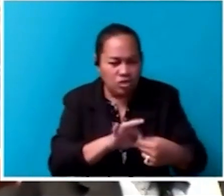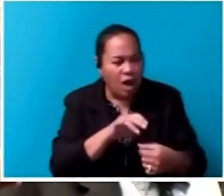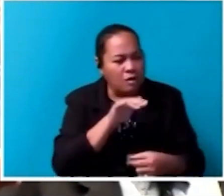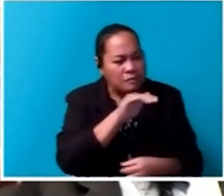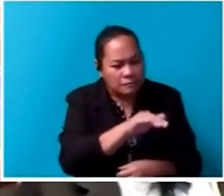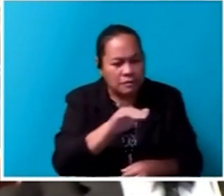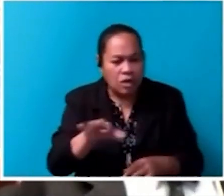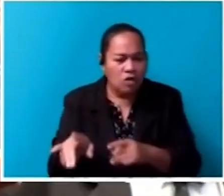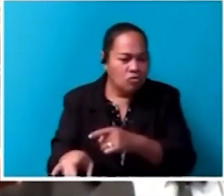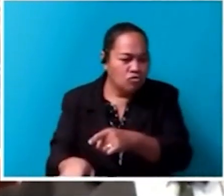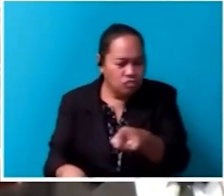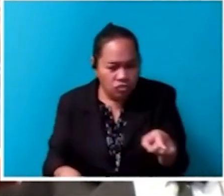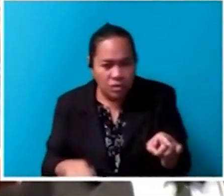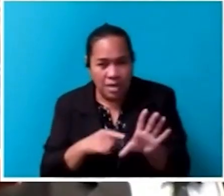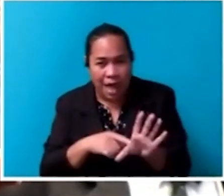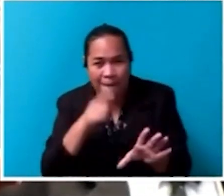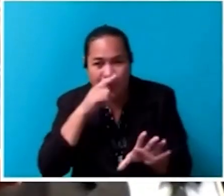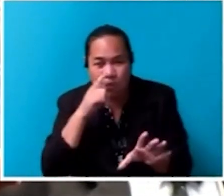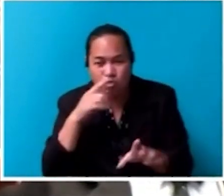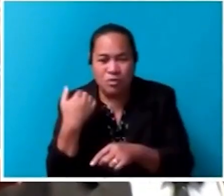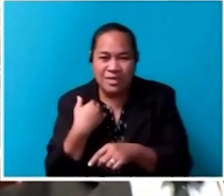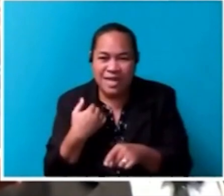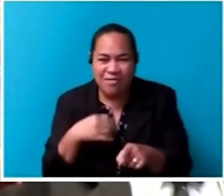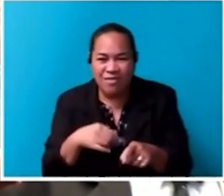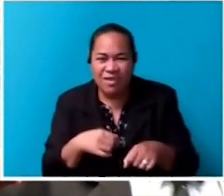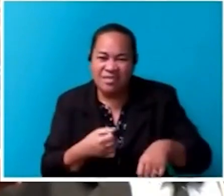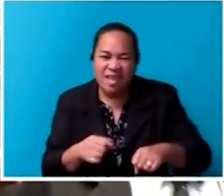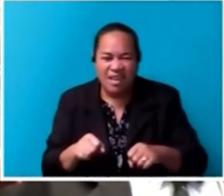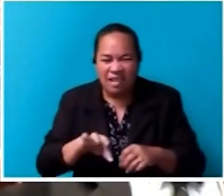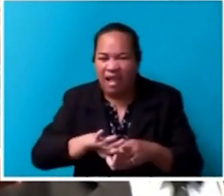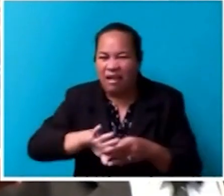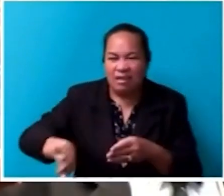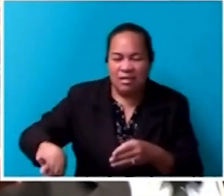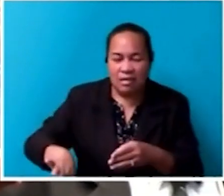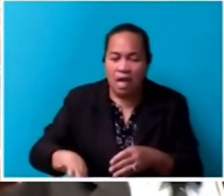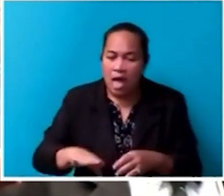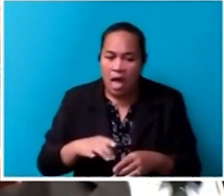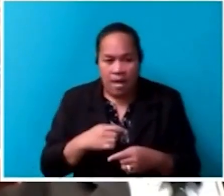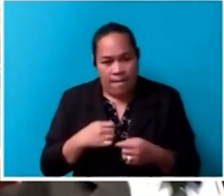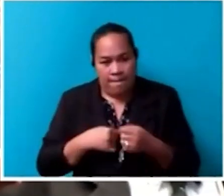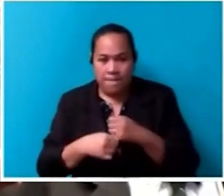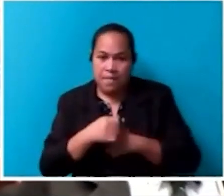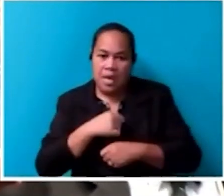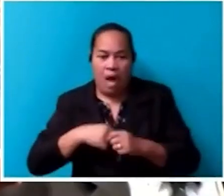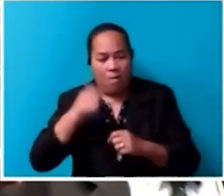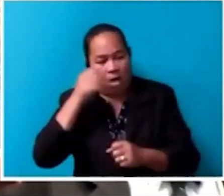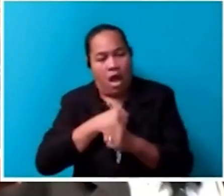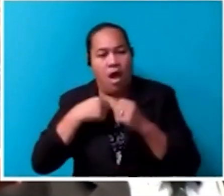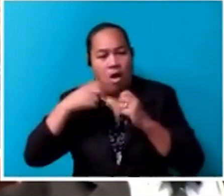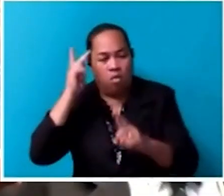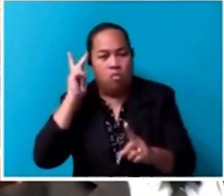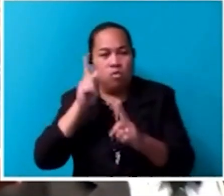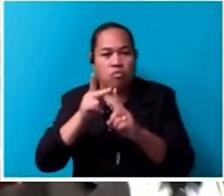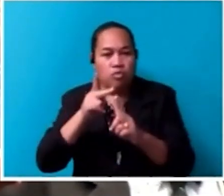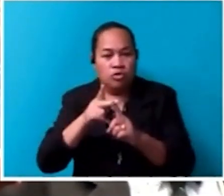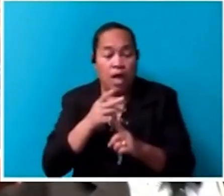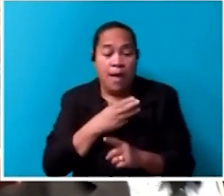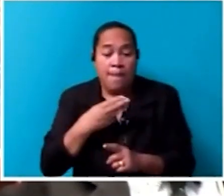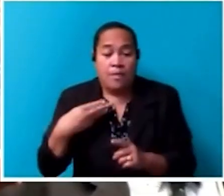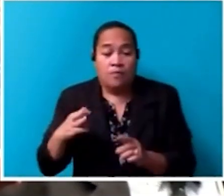a slogan. It became our call to action. The Ministry of Youth and